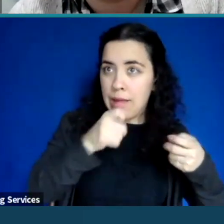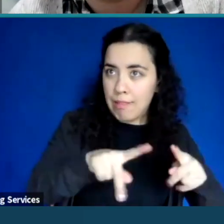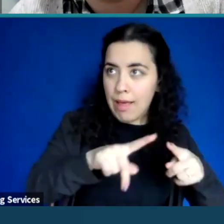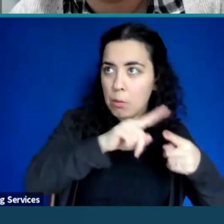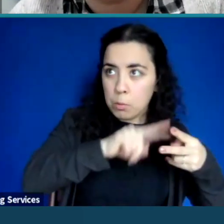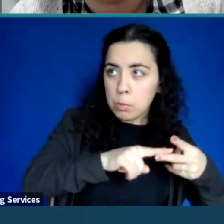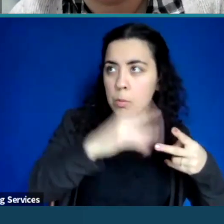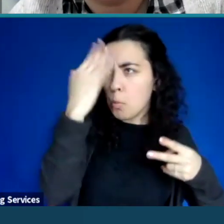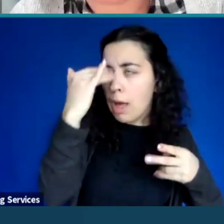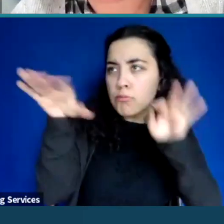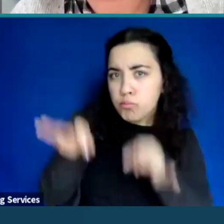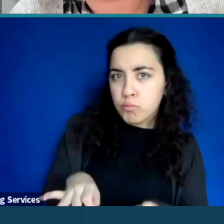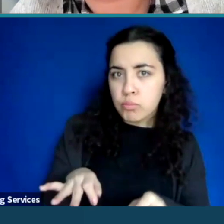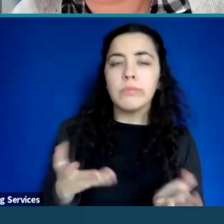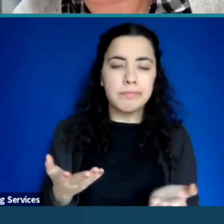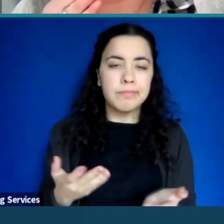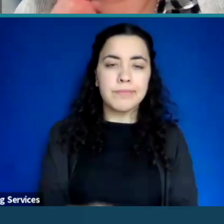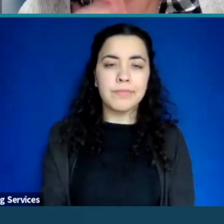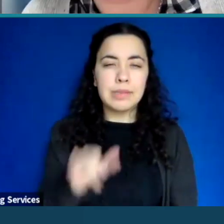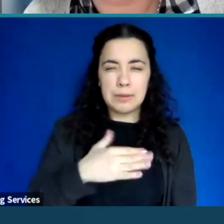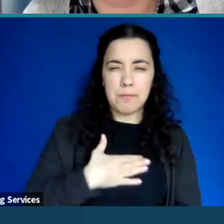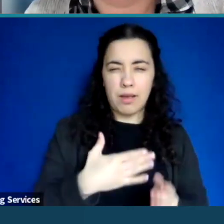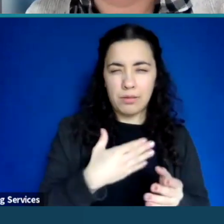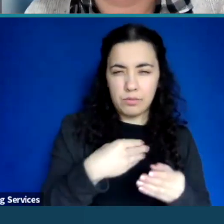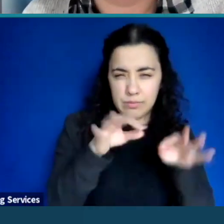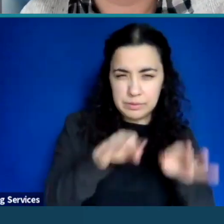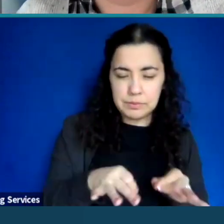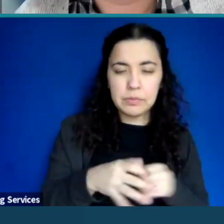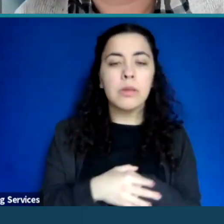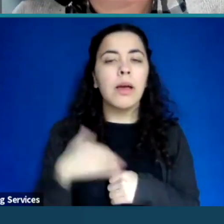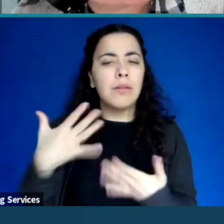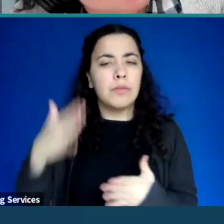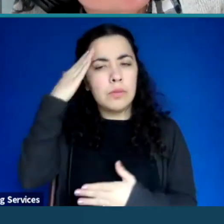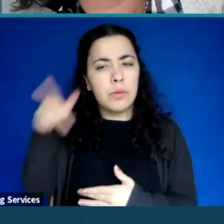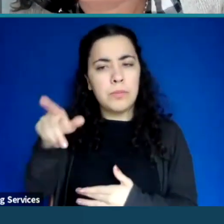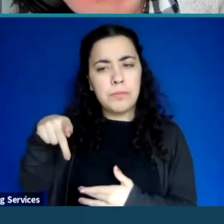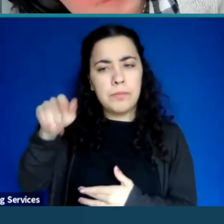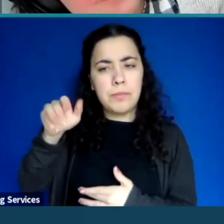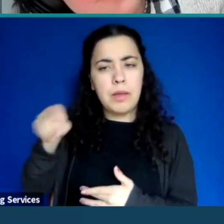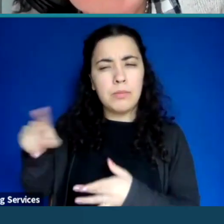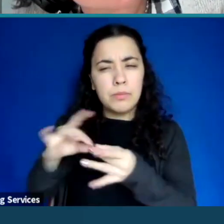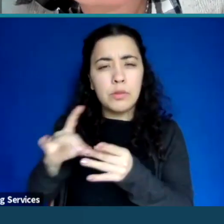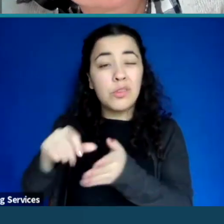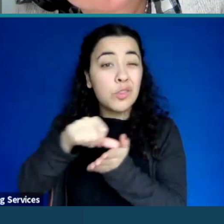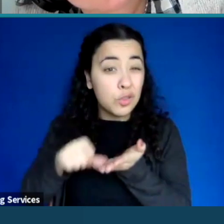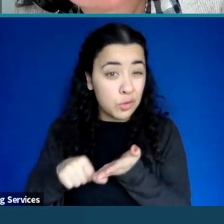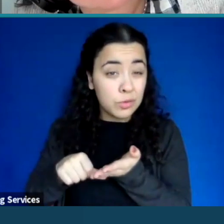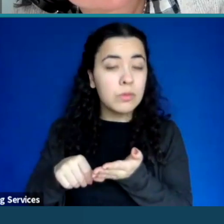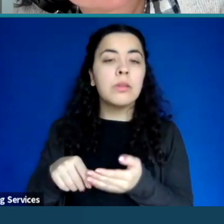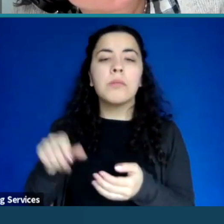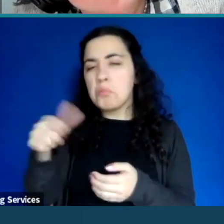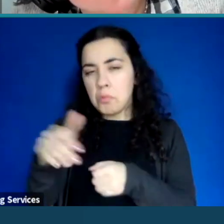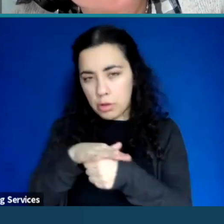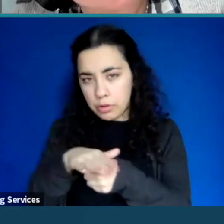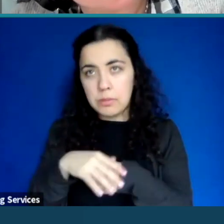why. Yes. Yeah, and then I know Pam mentioned surgery. Those are some other areas. So food prep